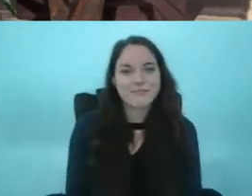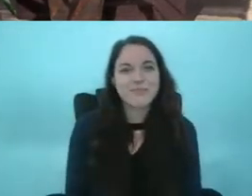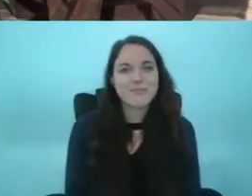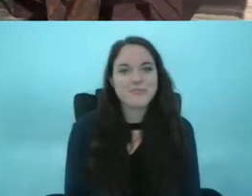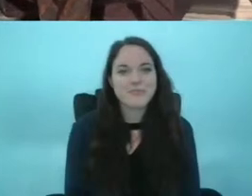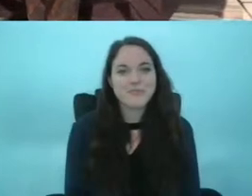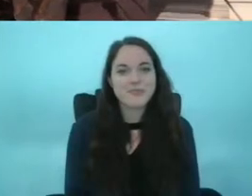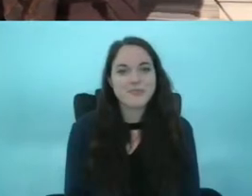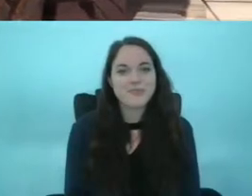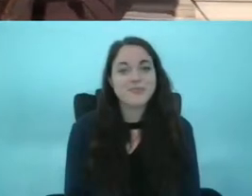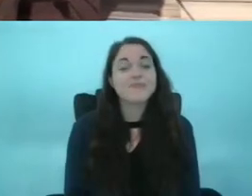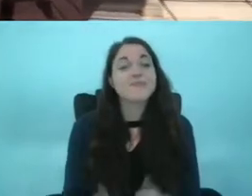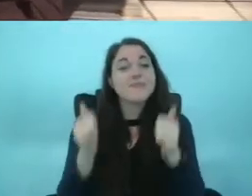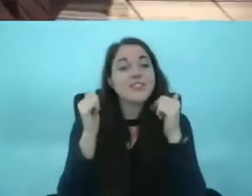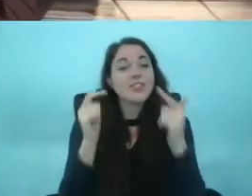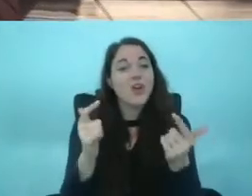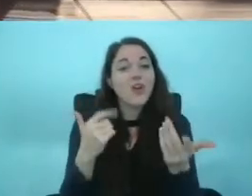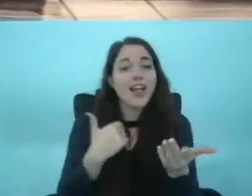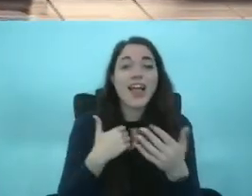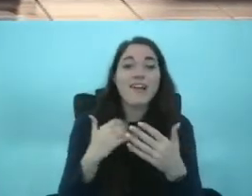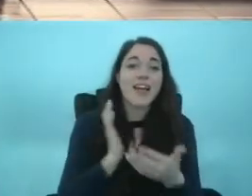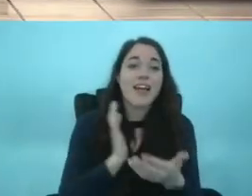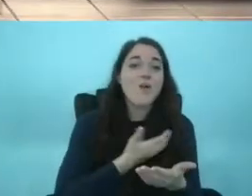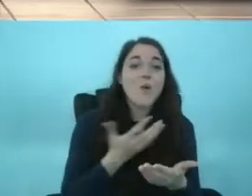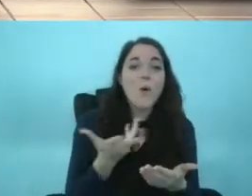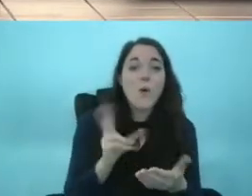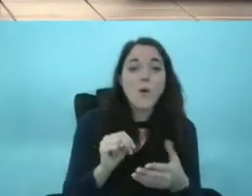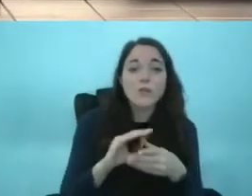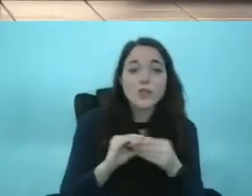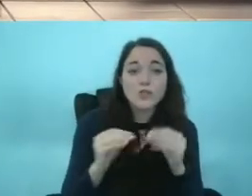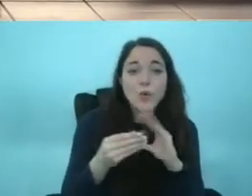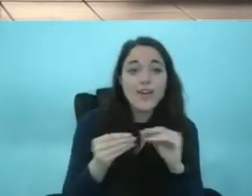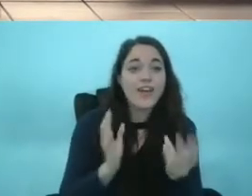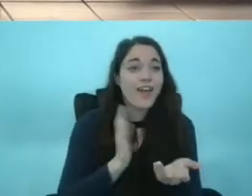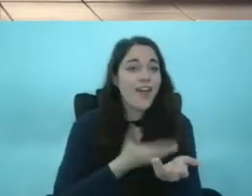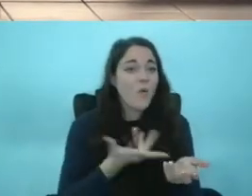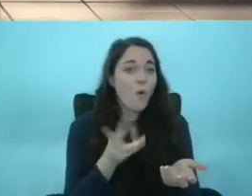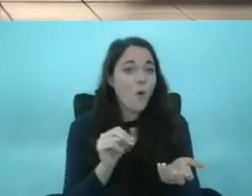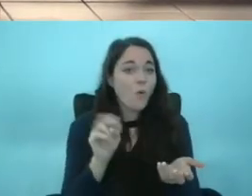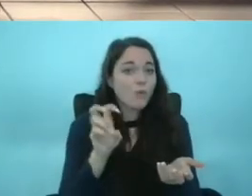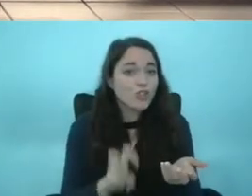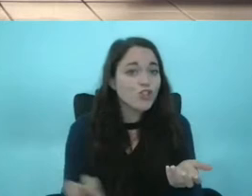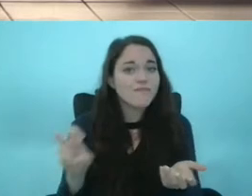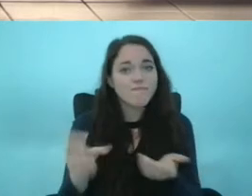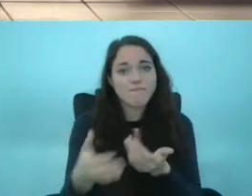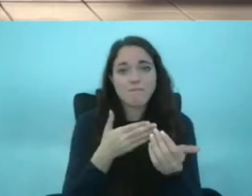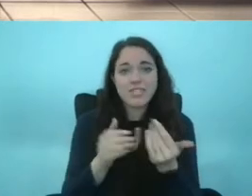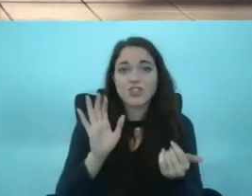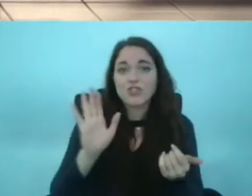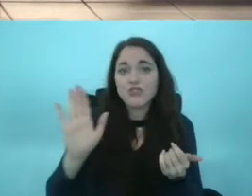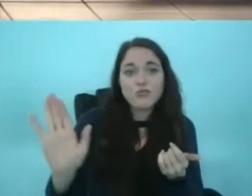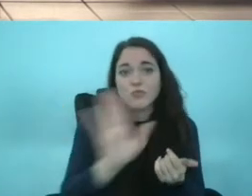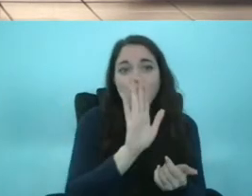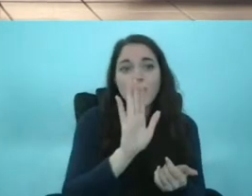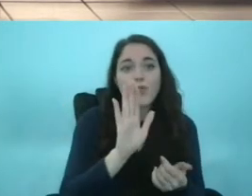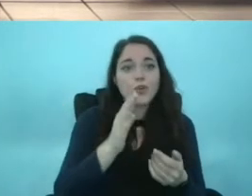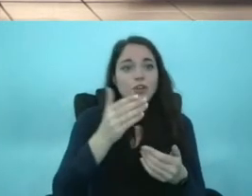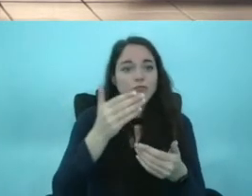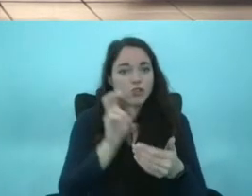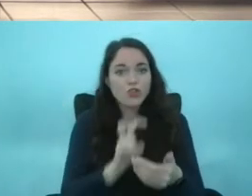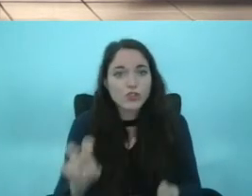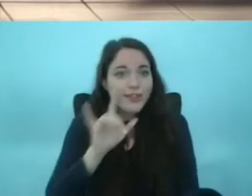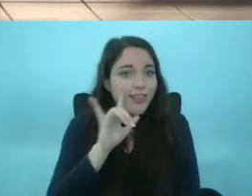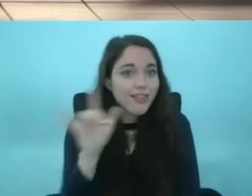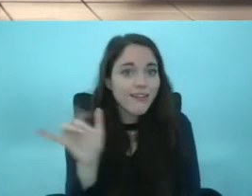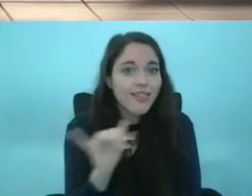We each have a story to tell. We each have a journey, no matter where you are in time on this